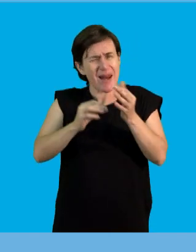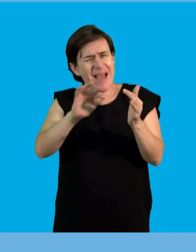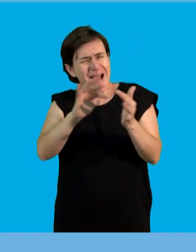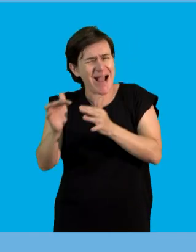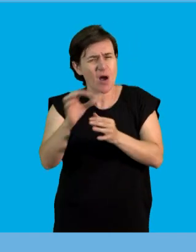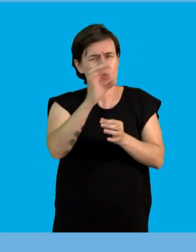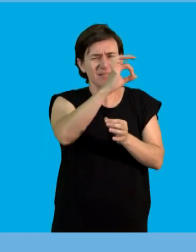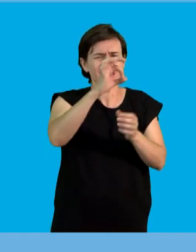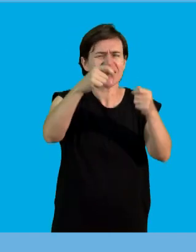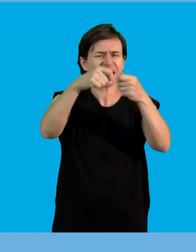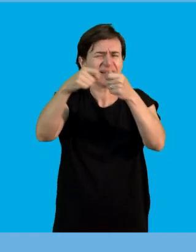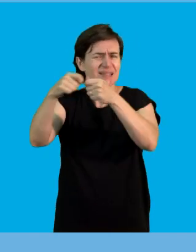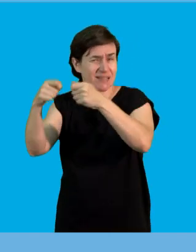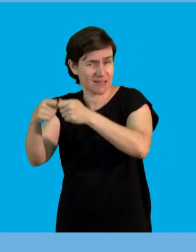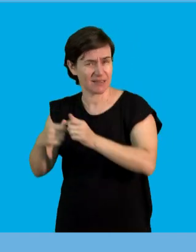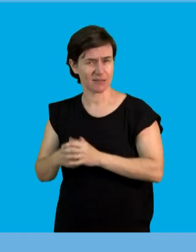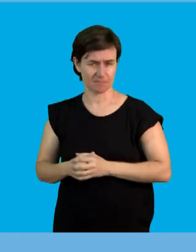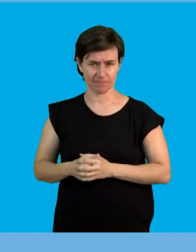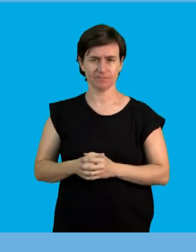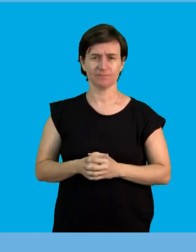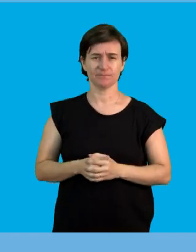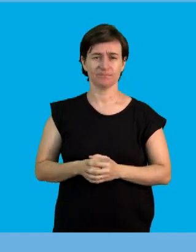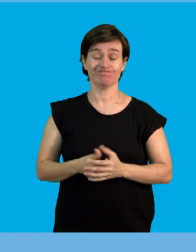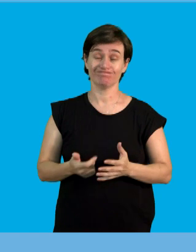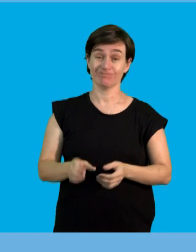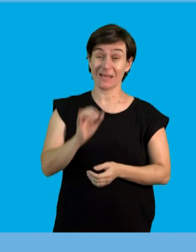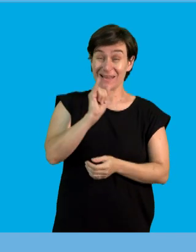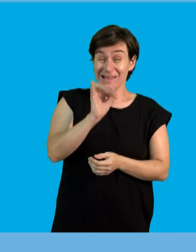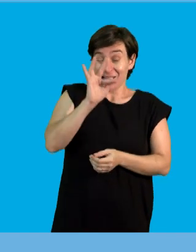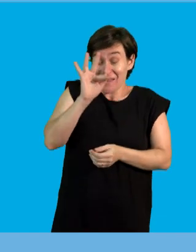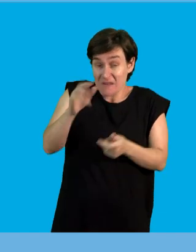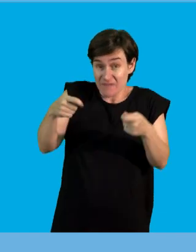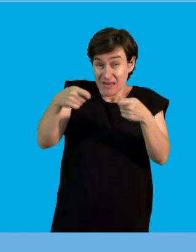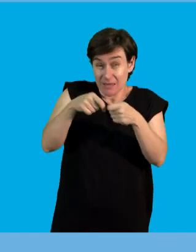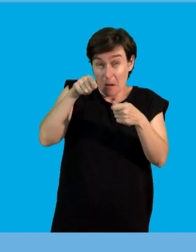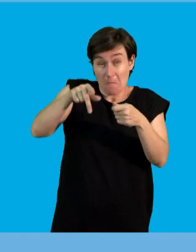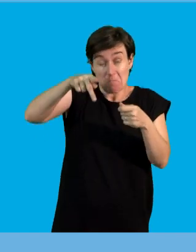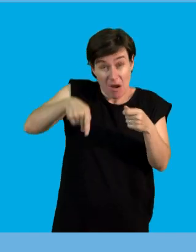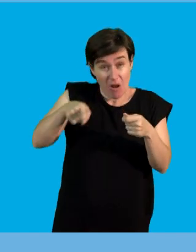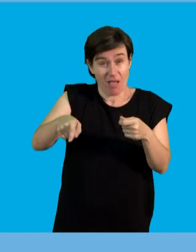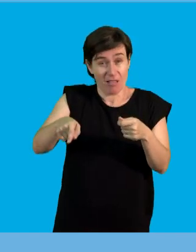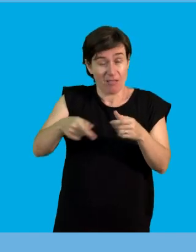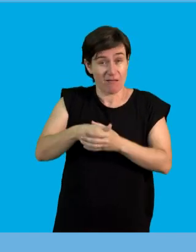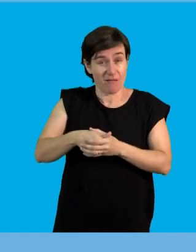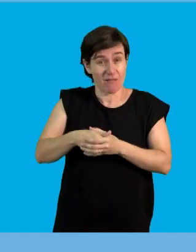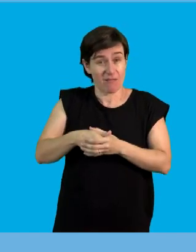to each other. Remember, they are connected in parallel. How are they connected to each other? If they are connected in